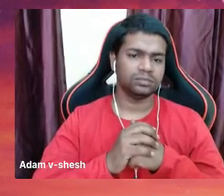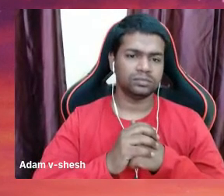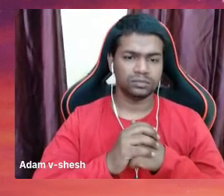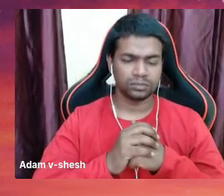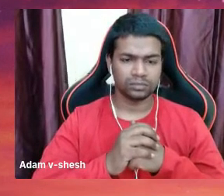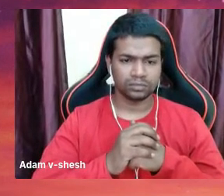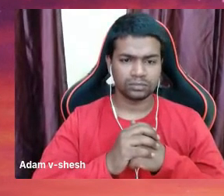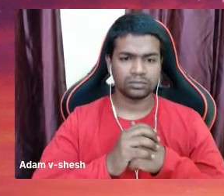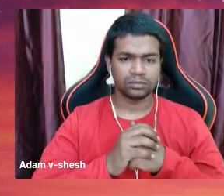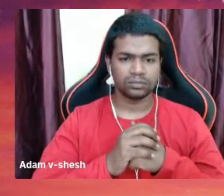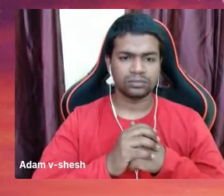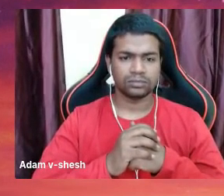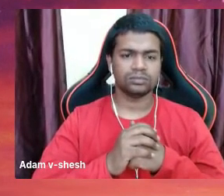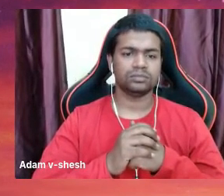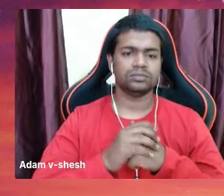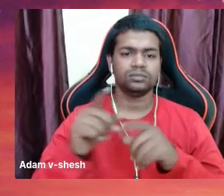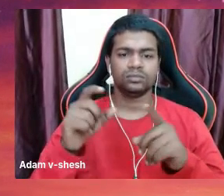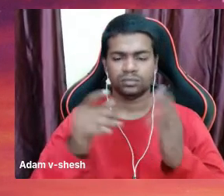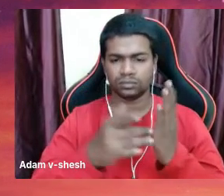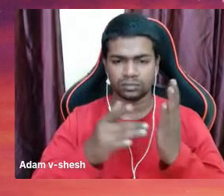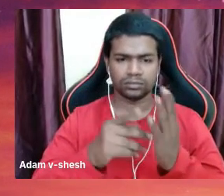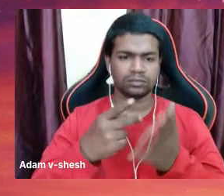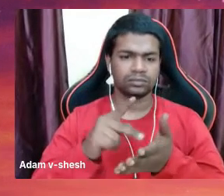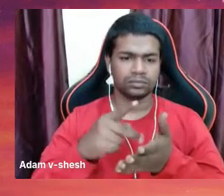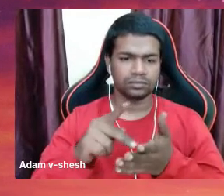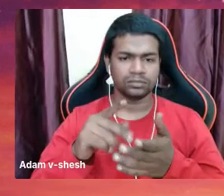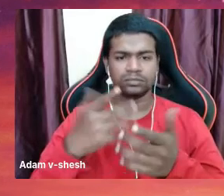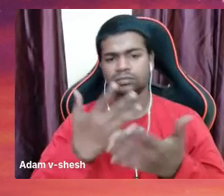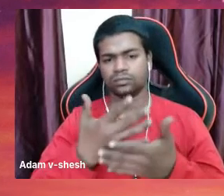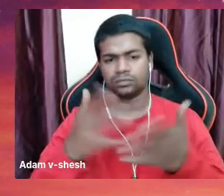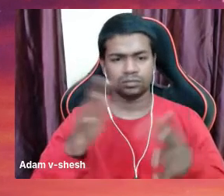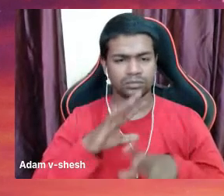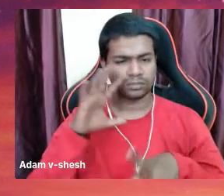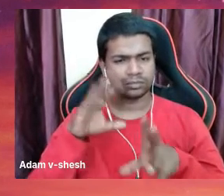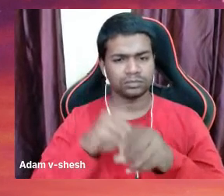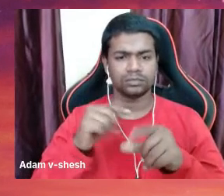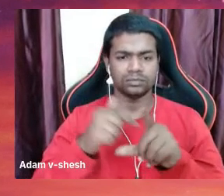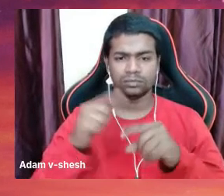democratize digital payments, commerce, and other aspects of the digital economy.